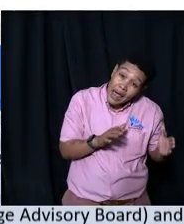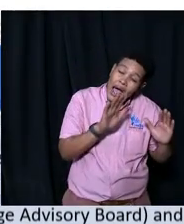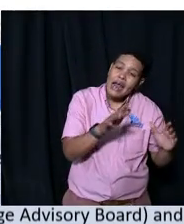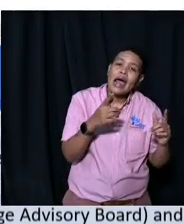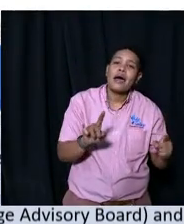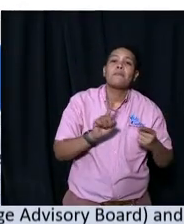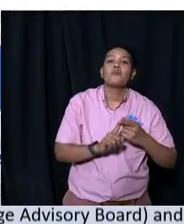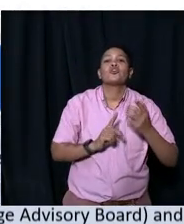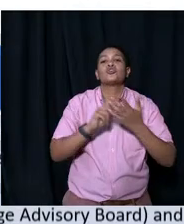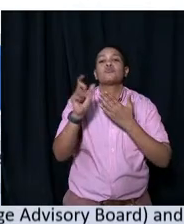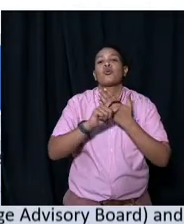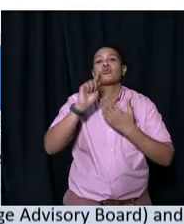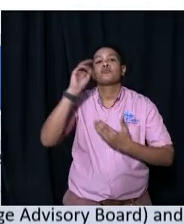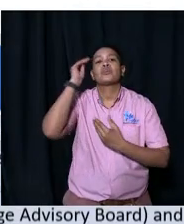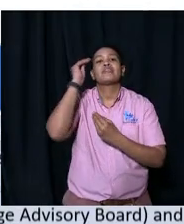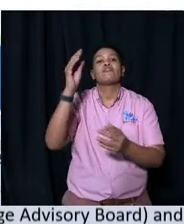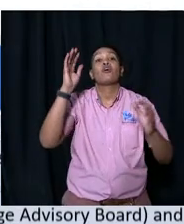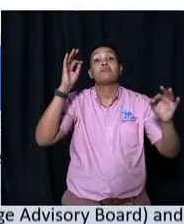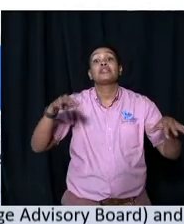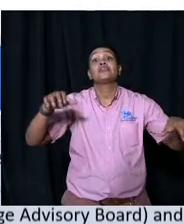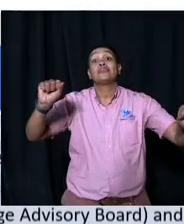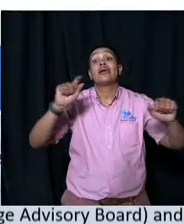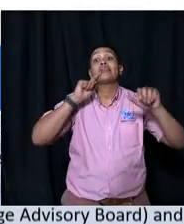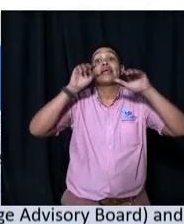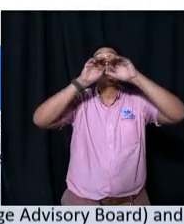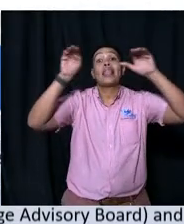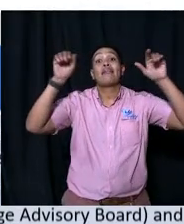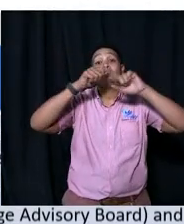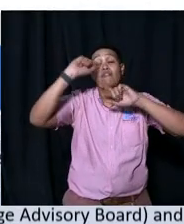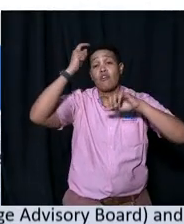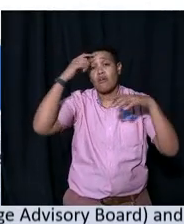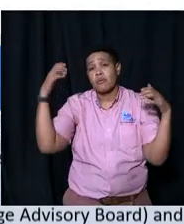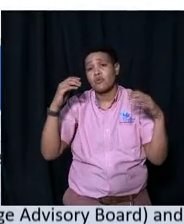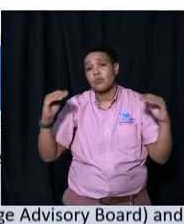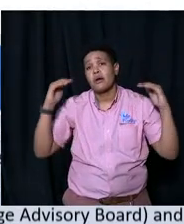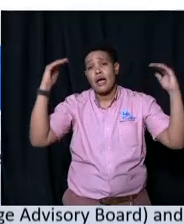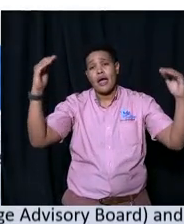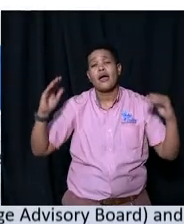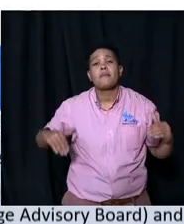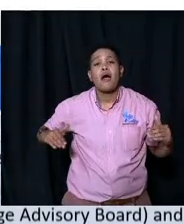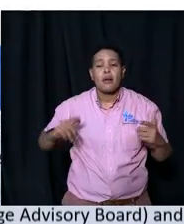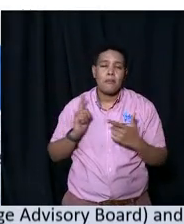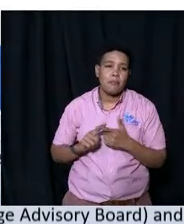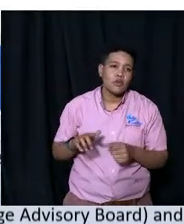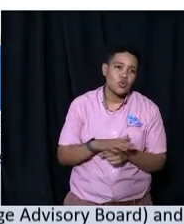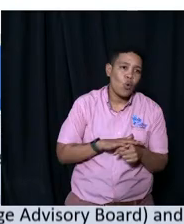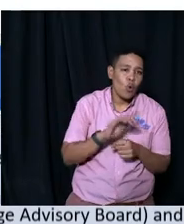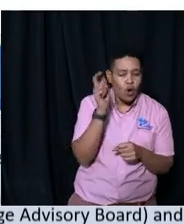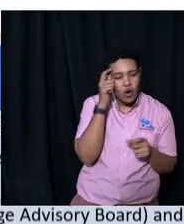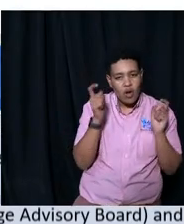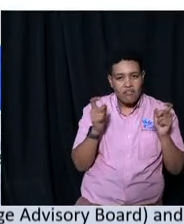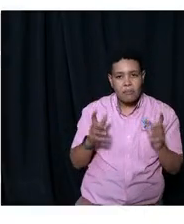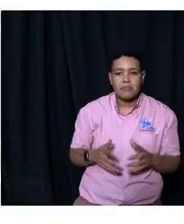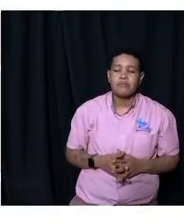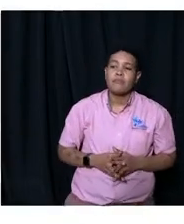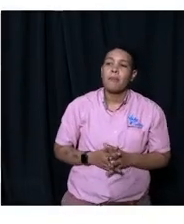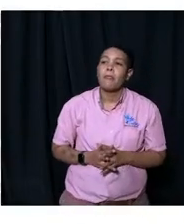and programs to inform decision-making at the level of the cabinet, parliament, and local government.